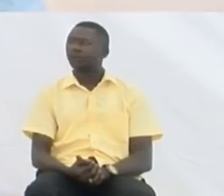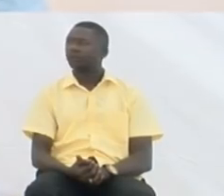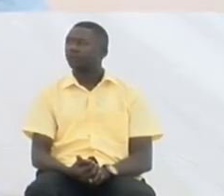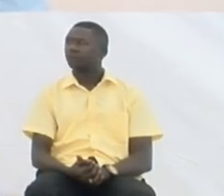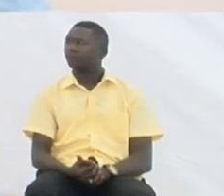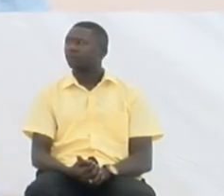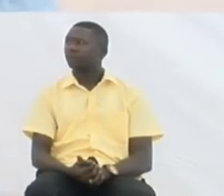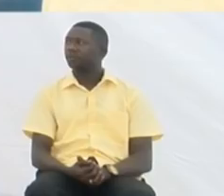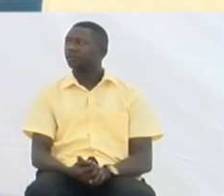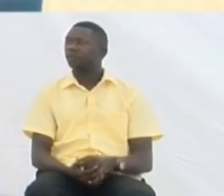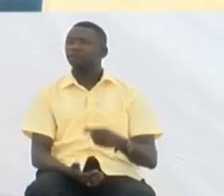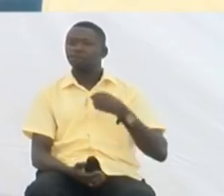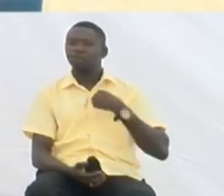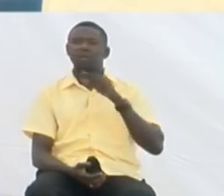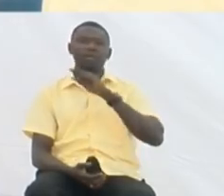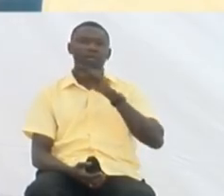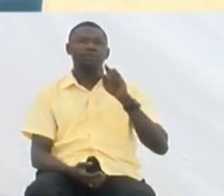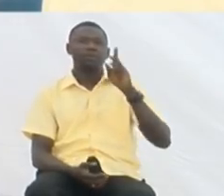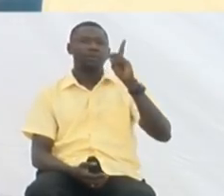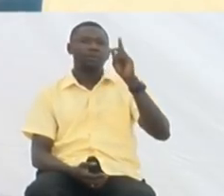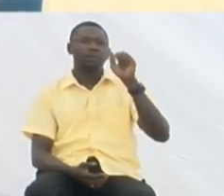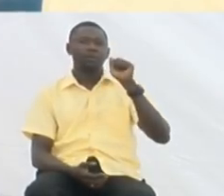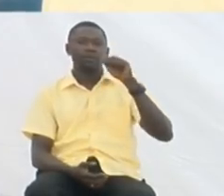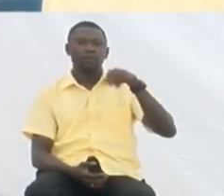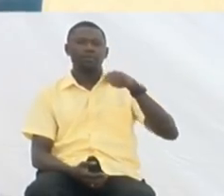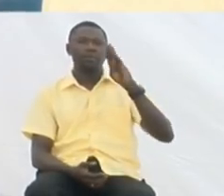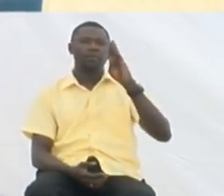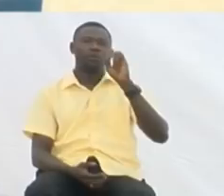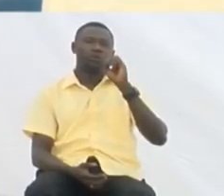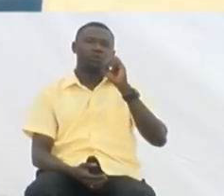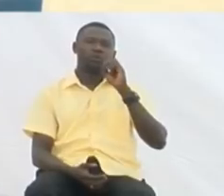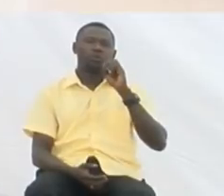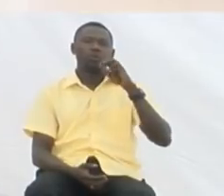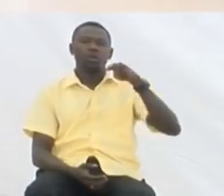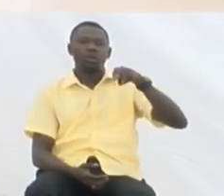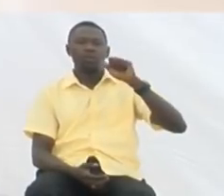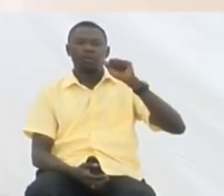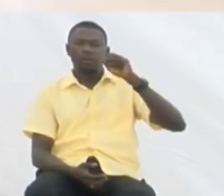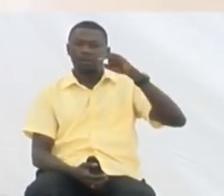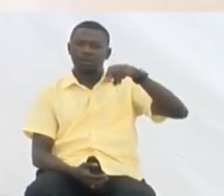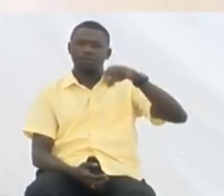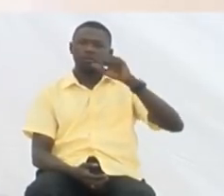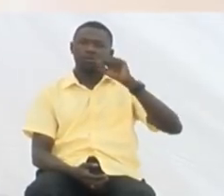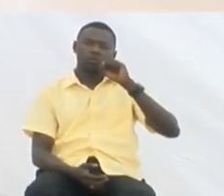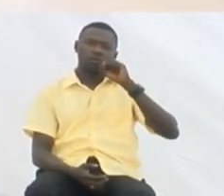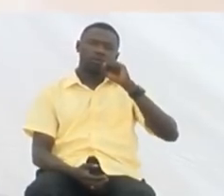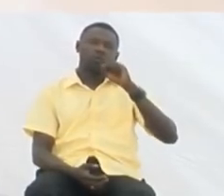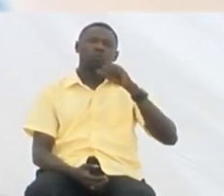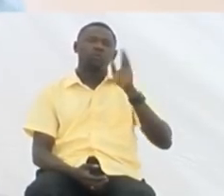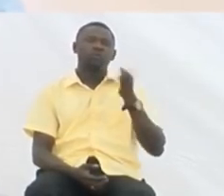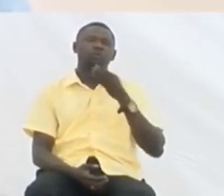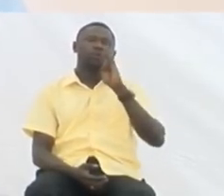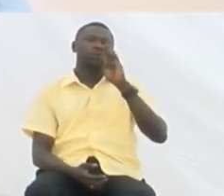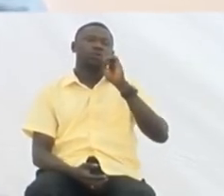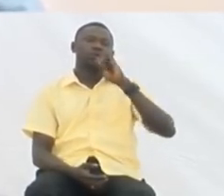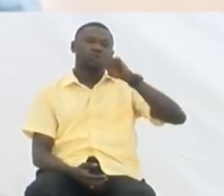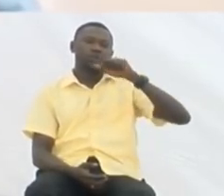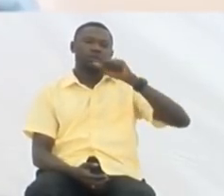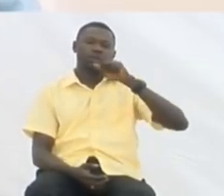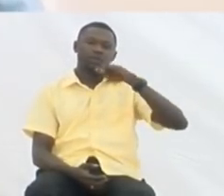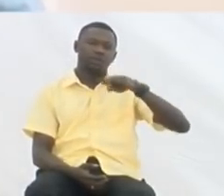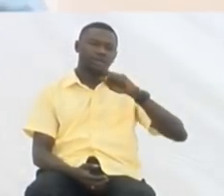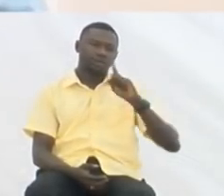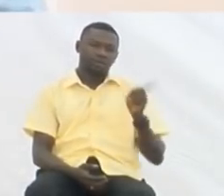My name is Dembo MAMO BOJANG. Where do you live? Akoy be